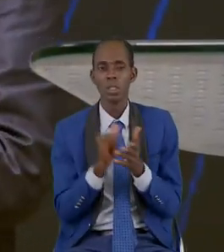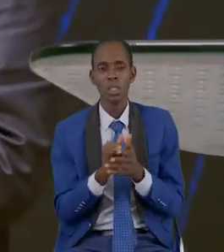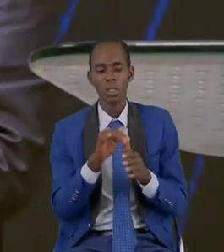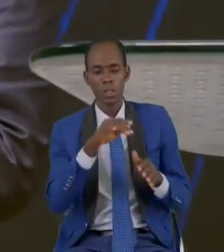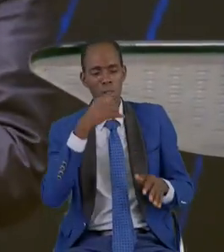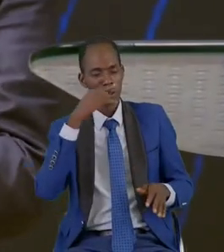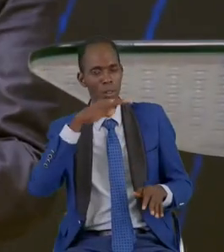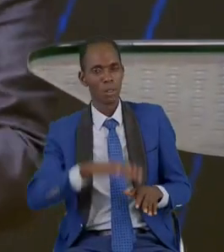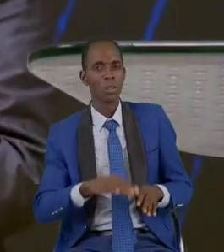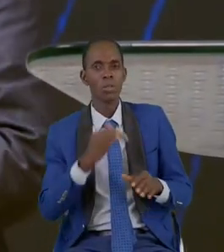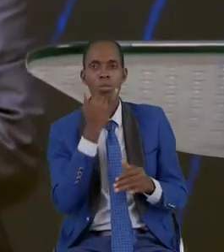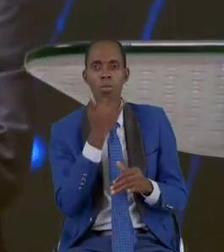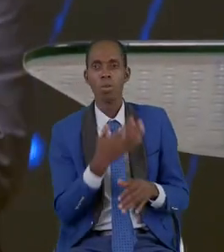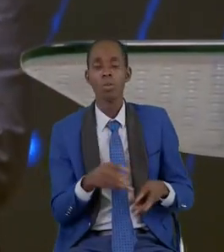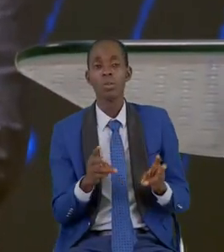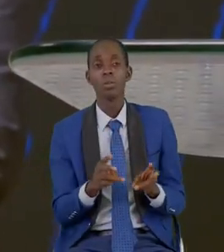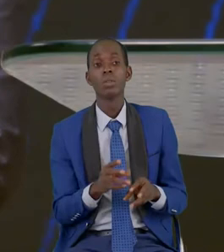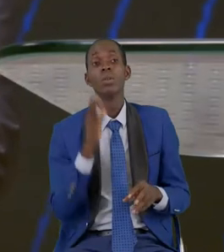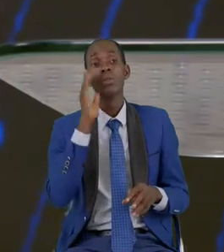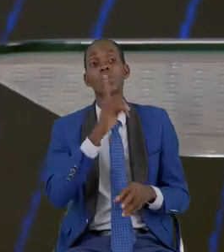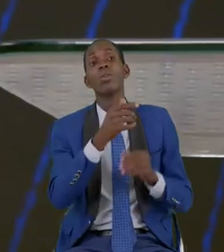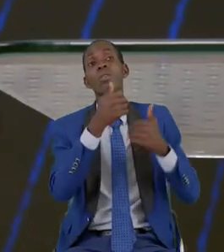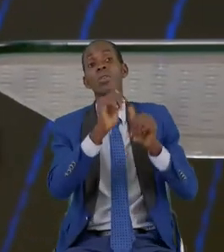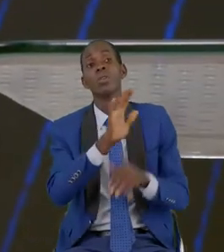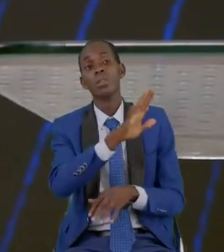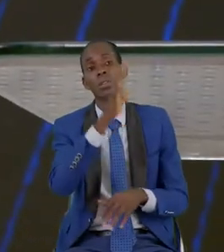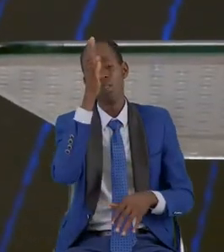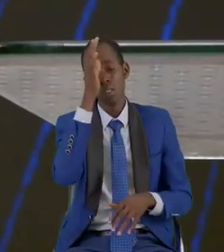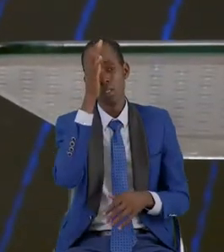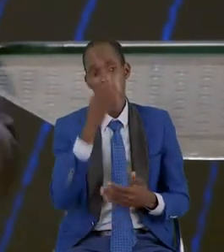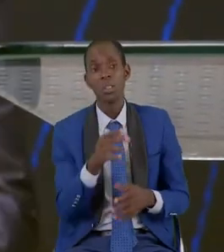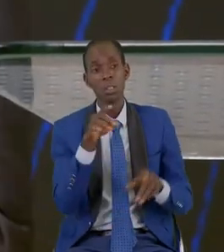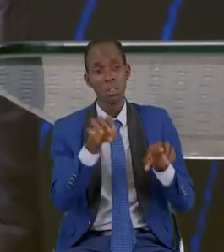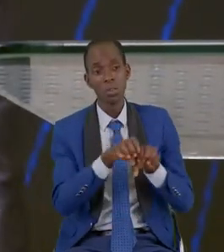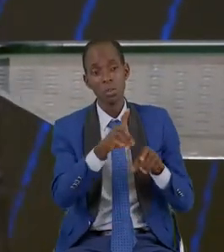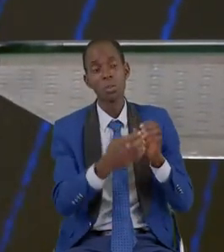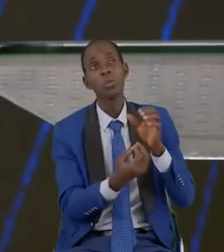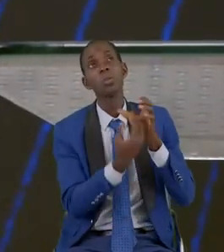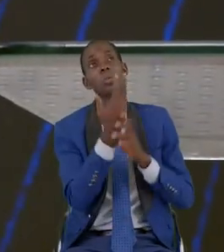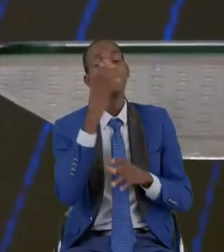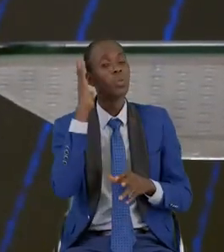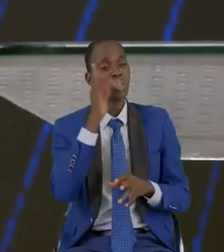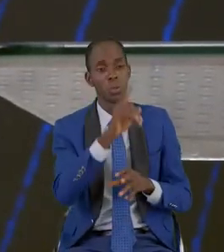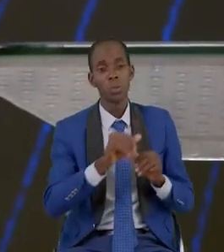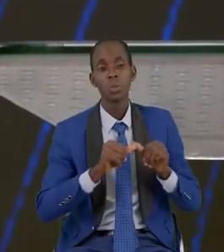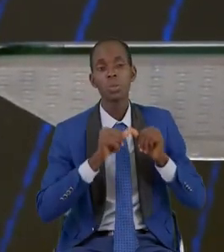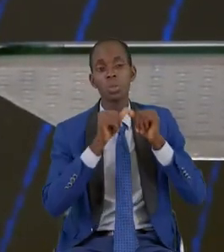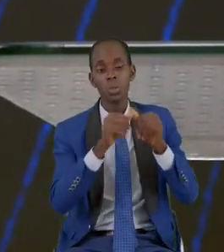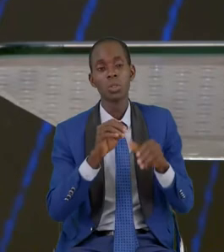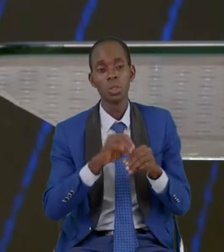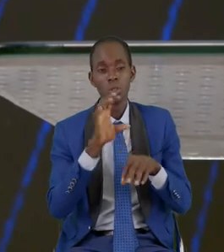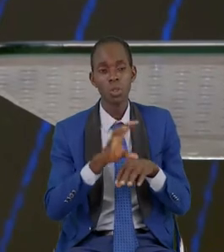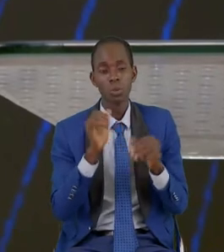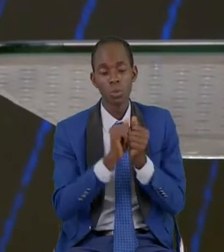child, are you going to follow your father? Even when you grow up, are you going to continue in the church with your father? And you